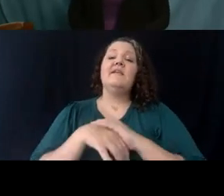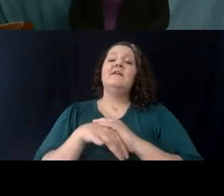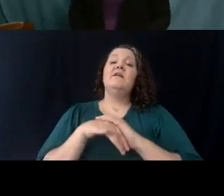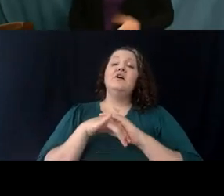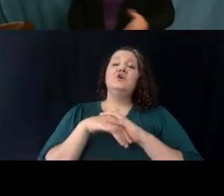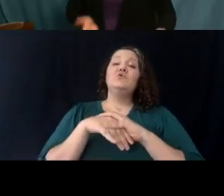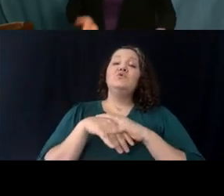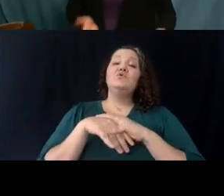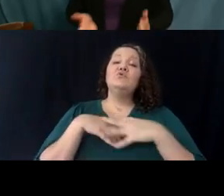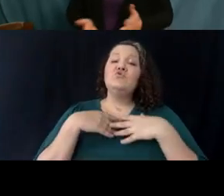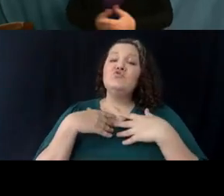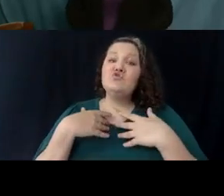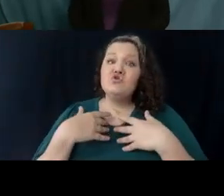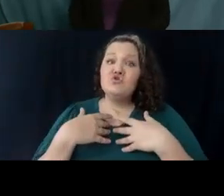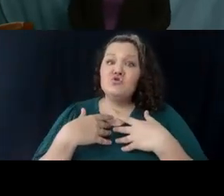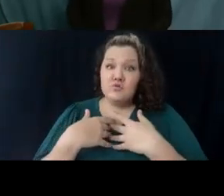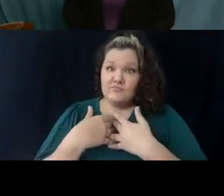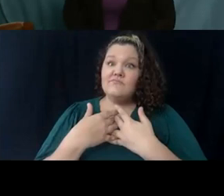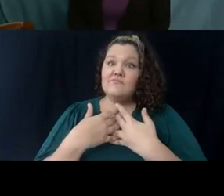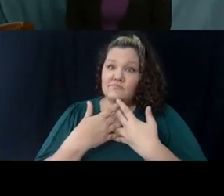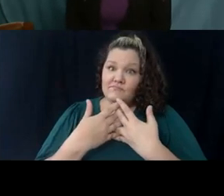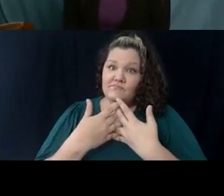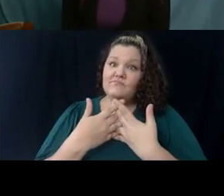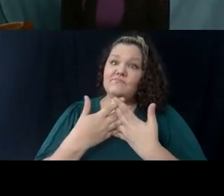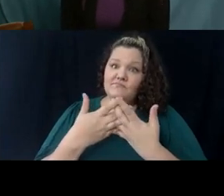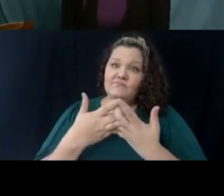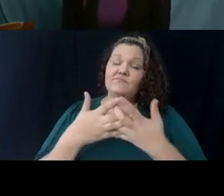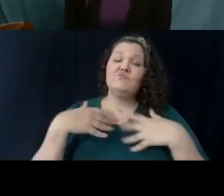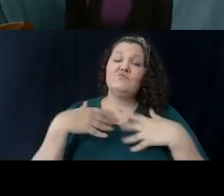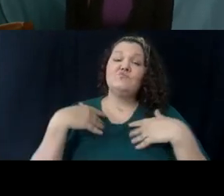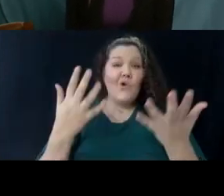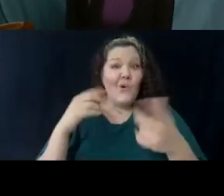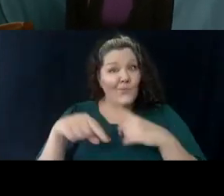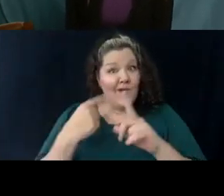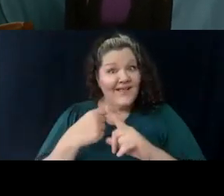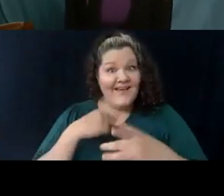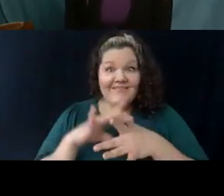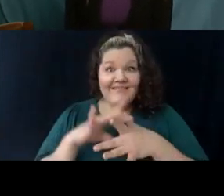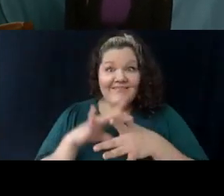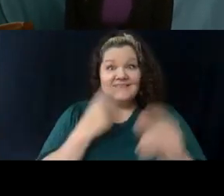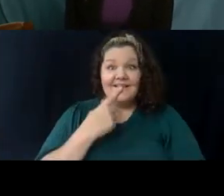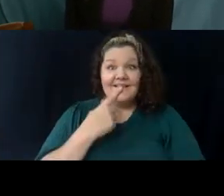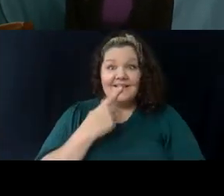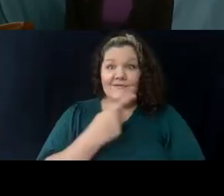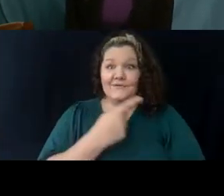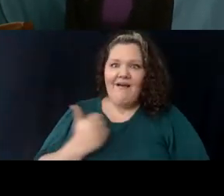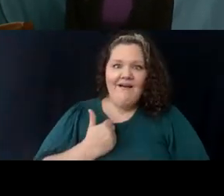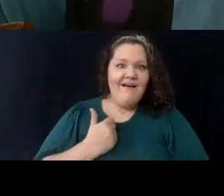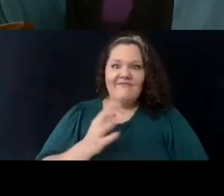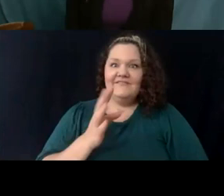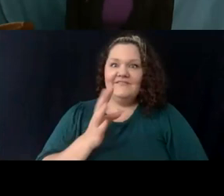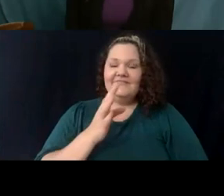in sign language to ensure that you have that equality between the two pieces and the accuracy.